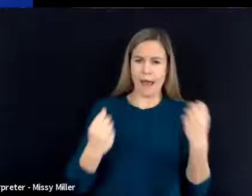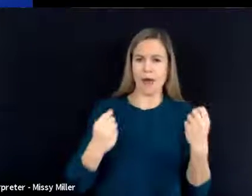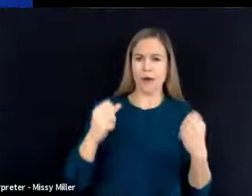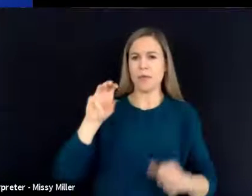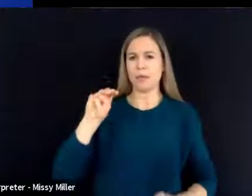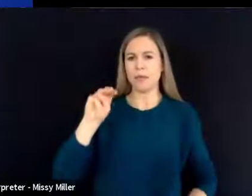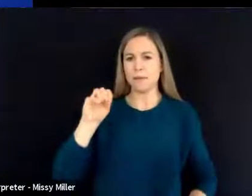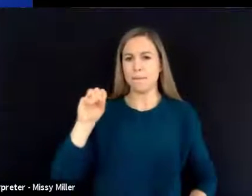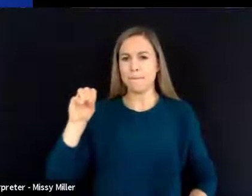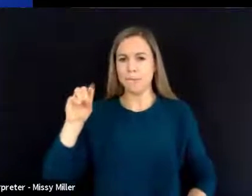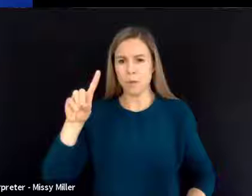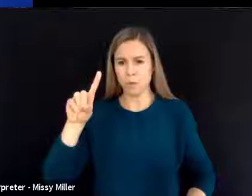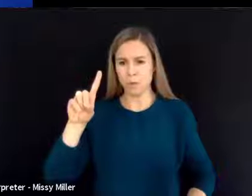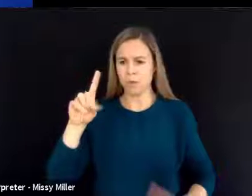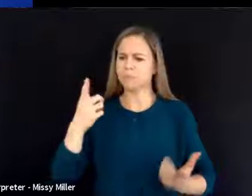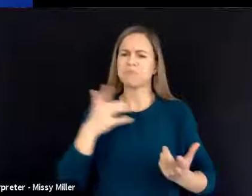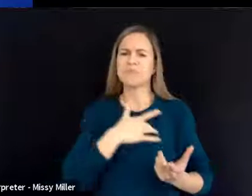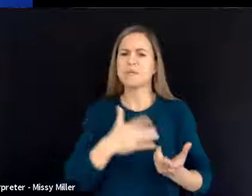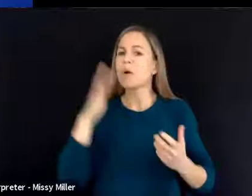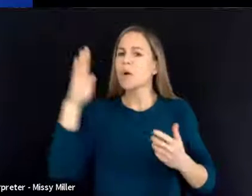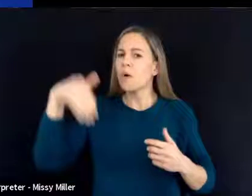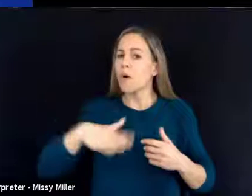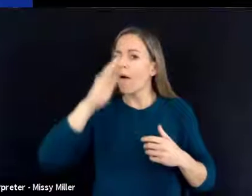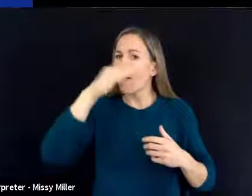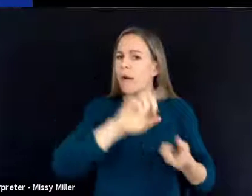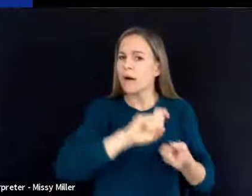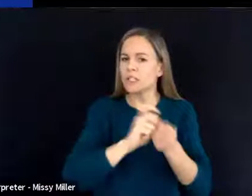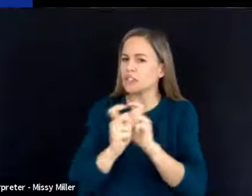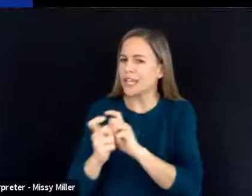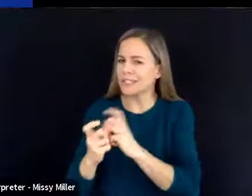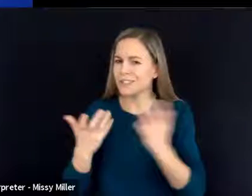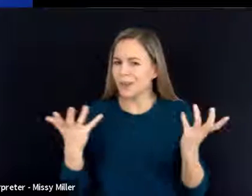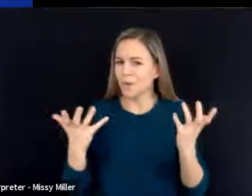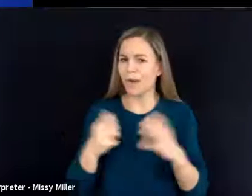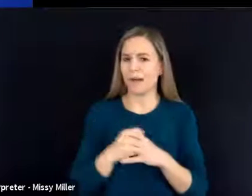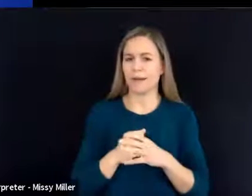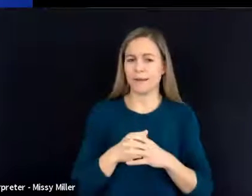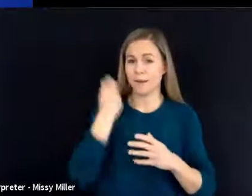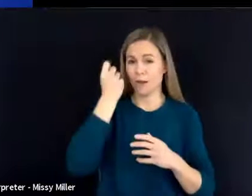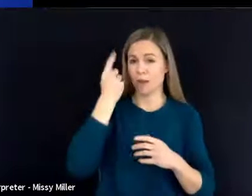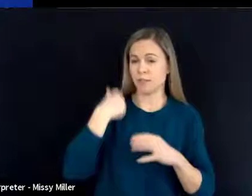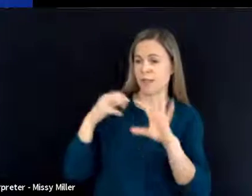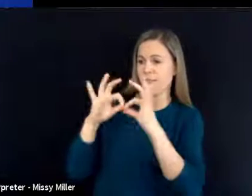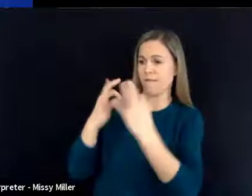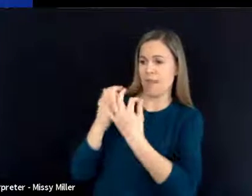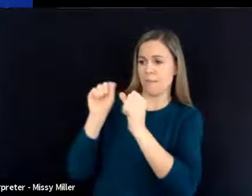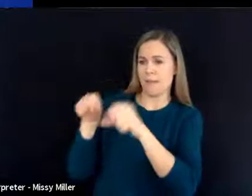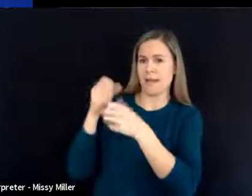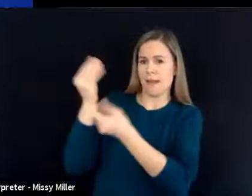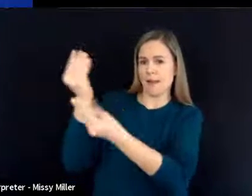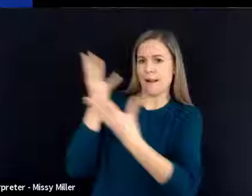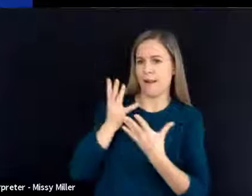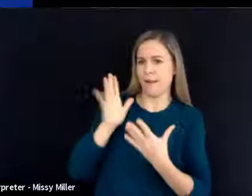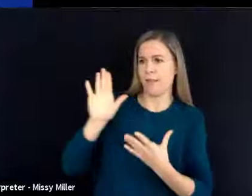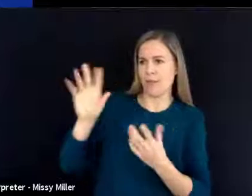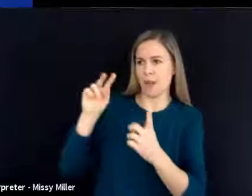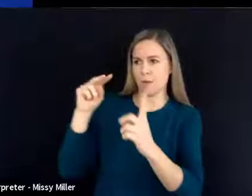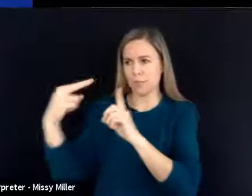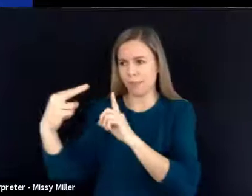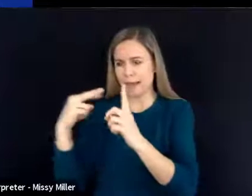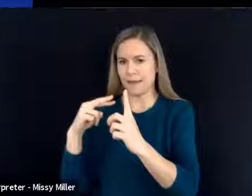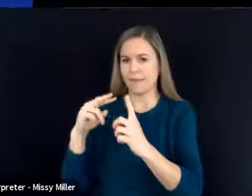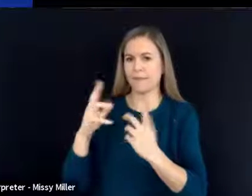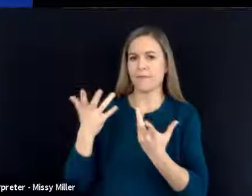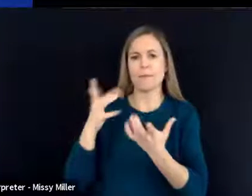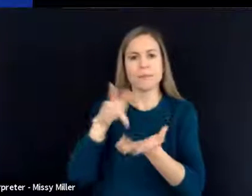And that you can gather from families as you're receiving a new learner so that you can understand from the parents their medical history